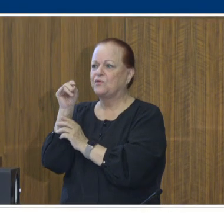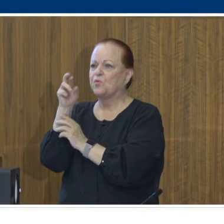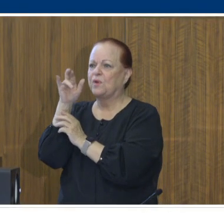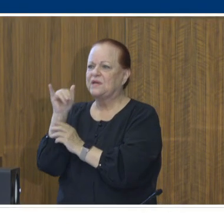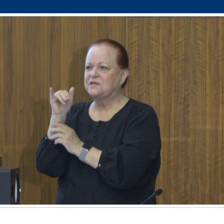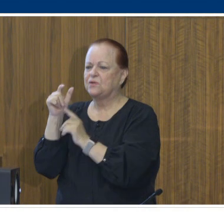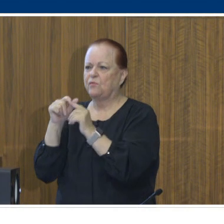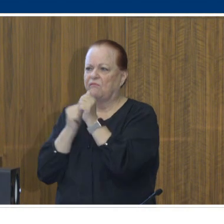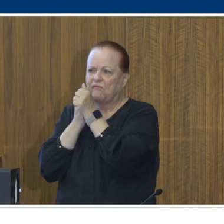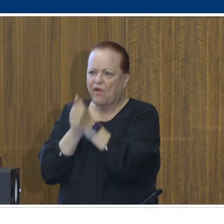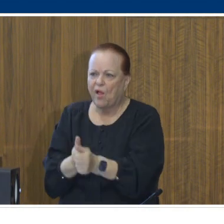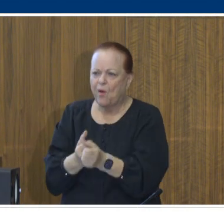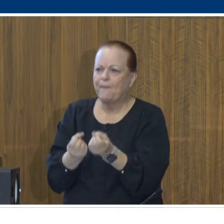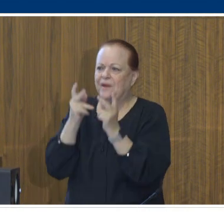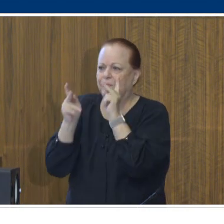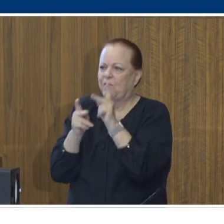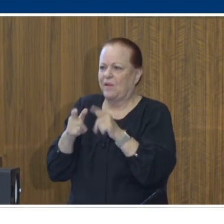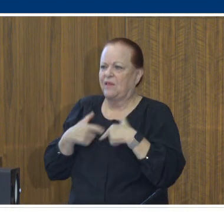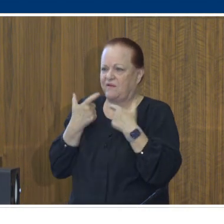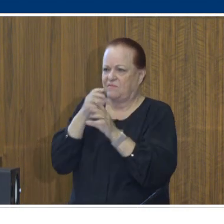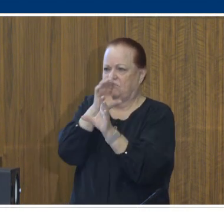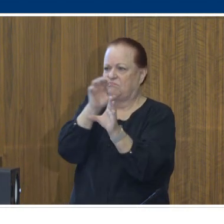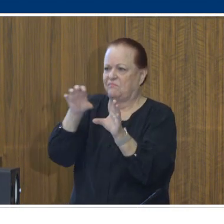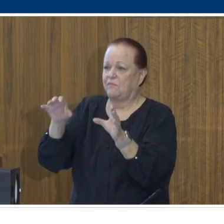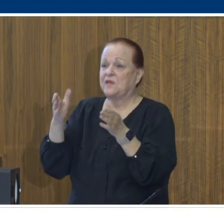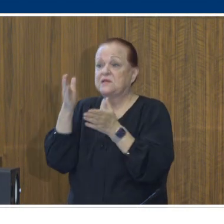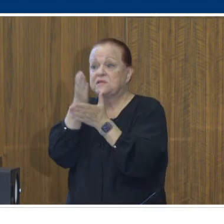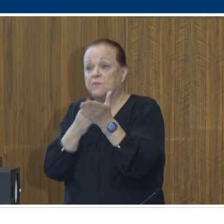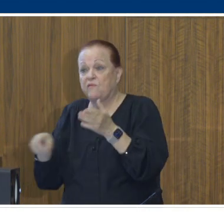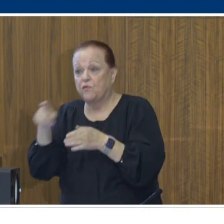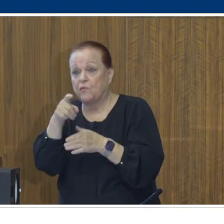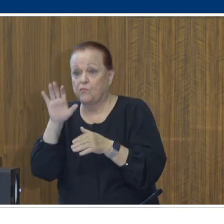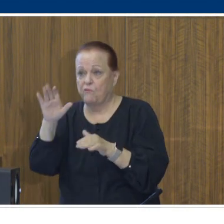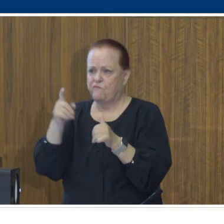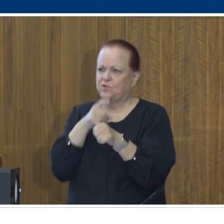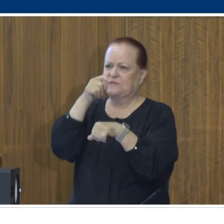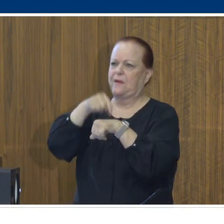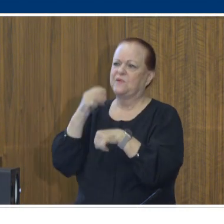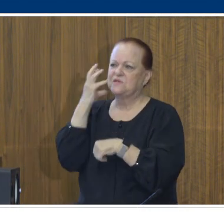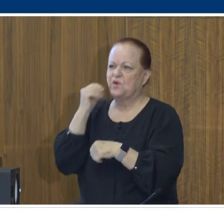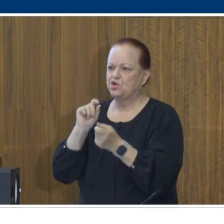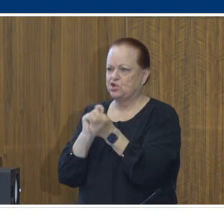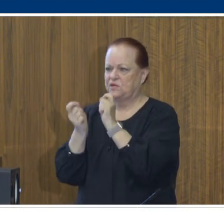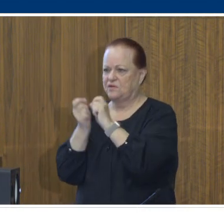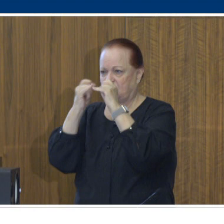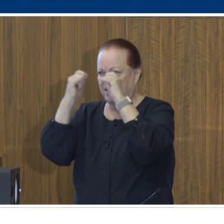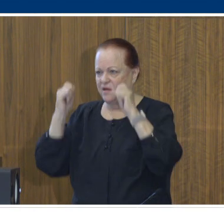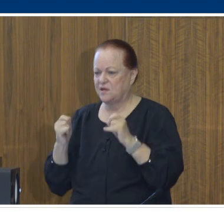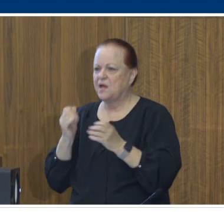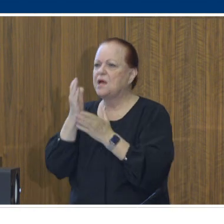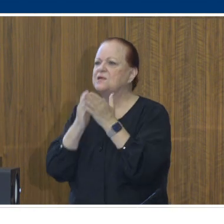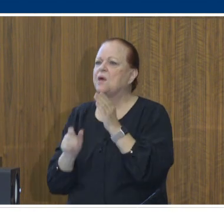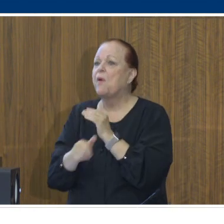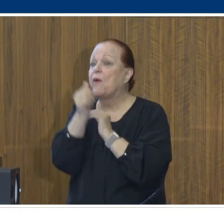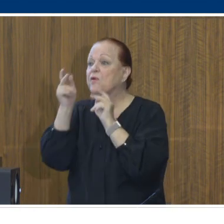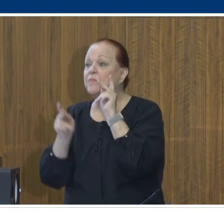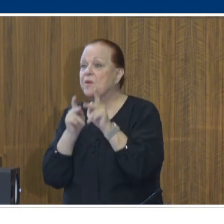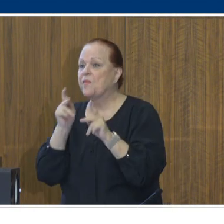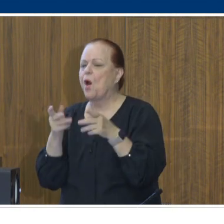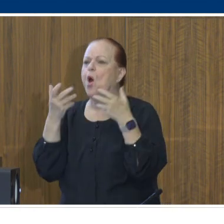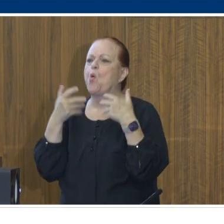shifts. For some of you, this may be your first redistricting cycle with us. For others of you, you may have been involved